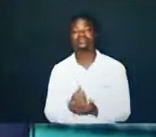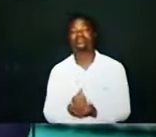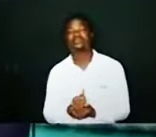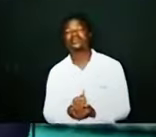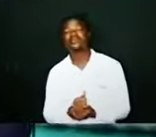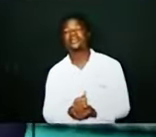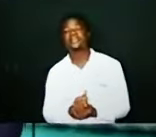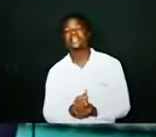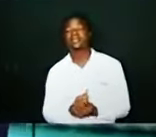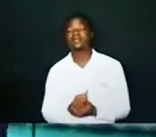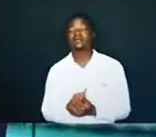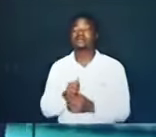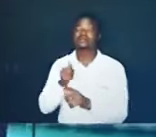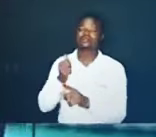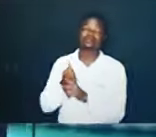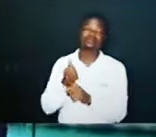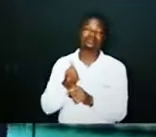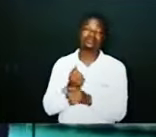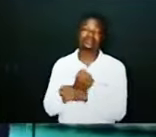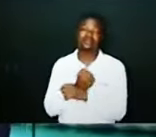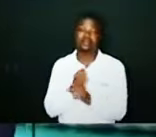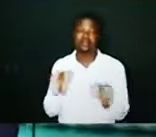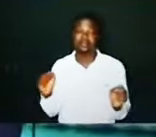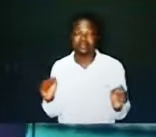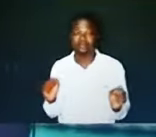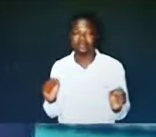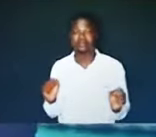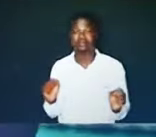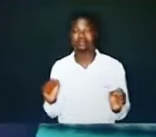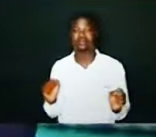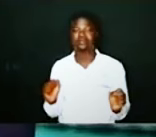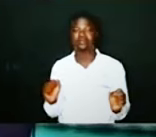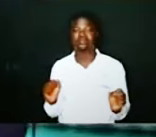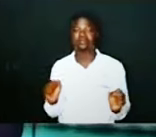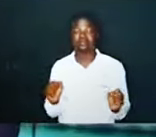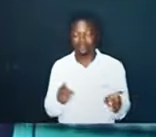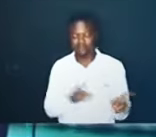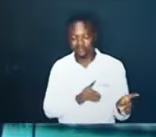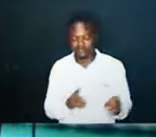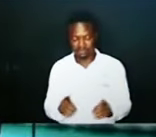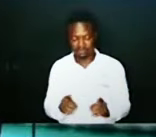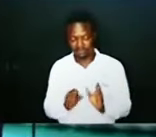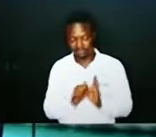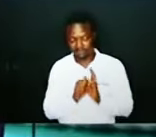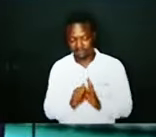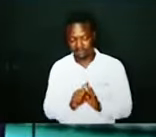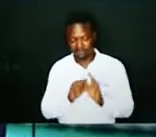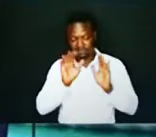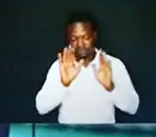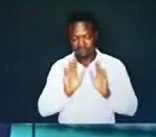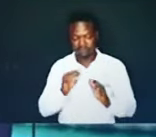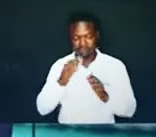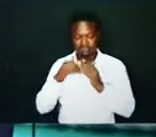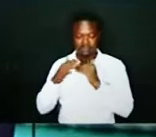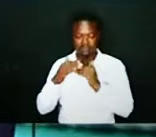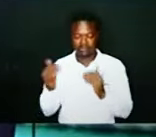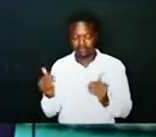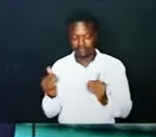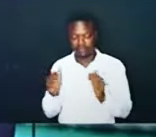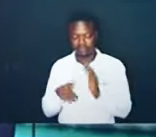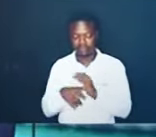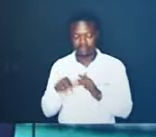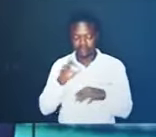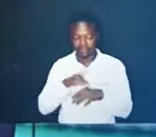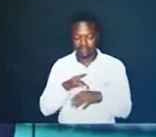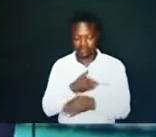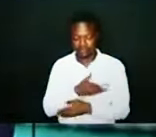Amen. He rescues and he saves. He performs signs and wonders in the heavens and on the